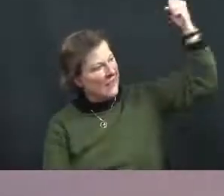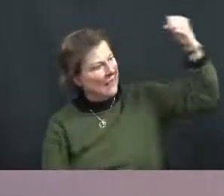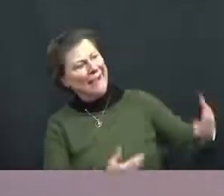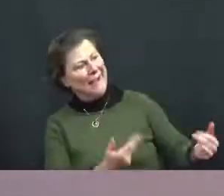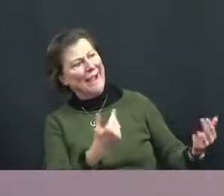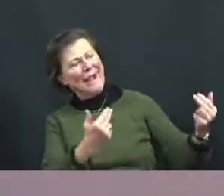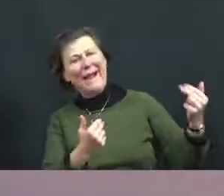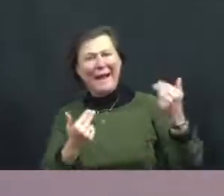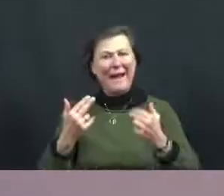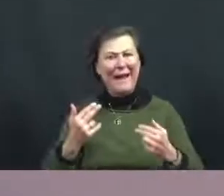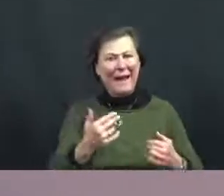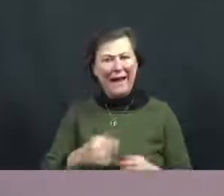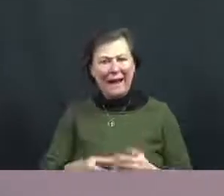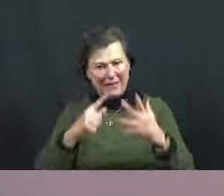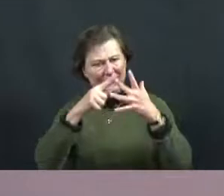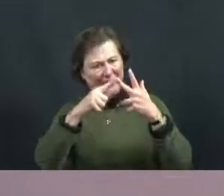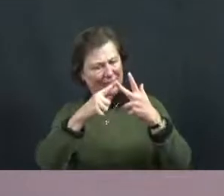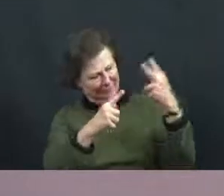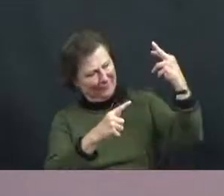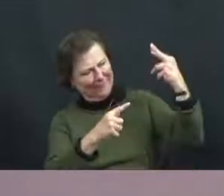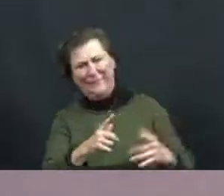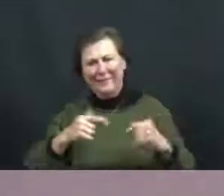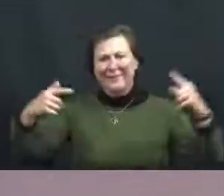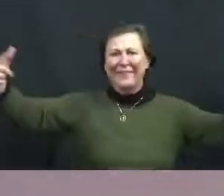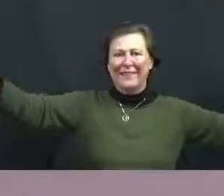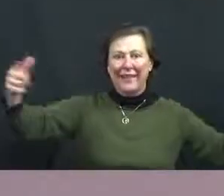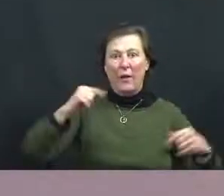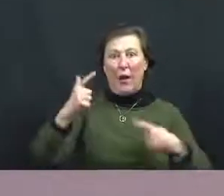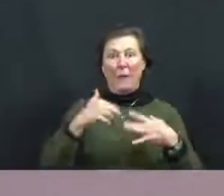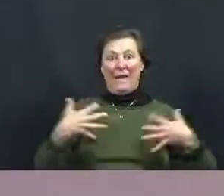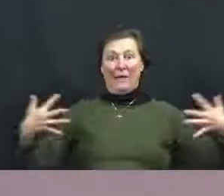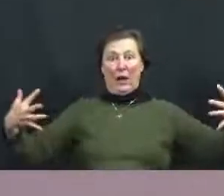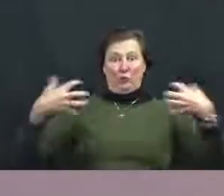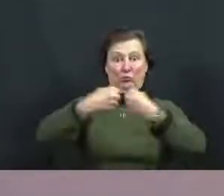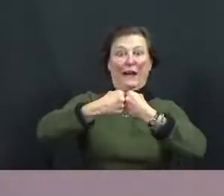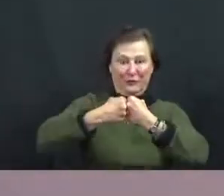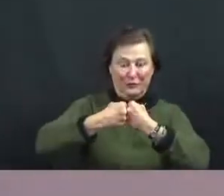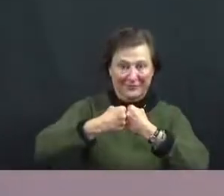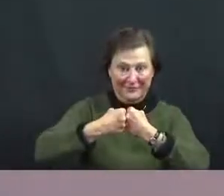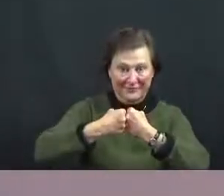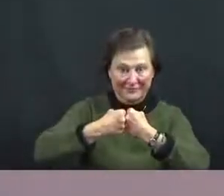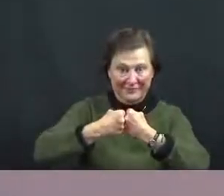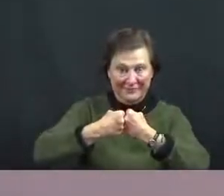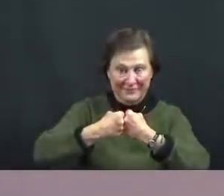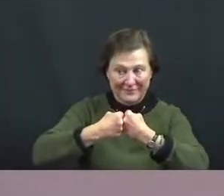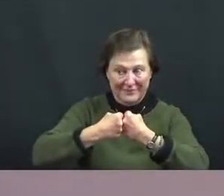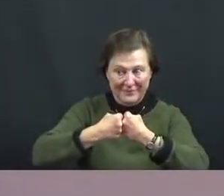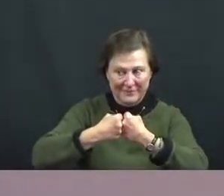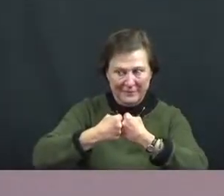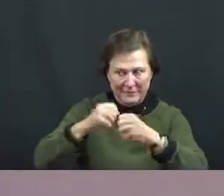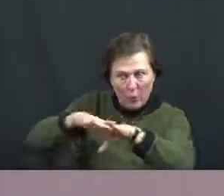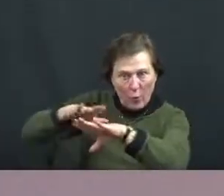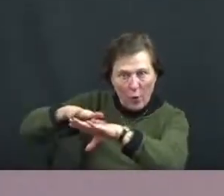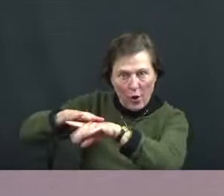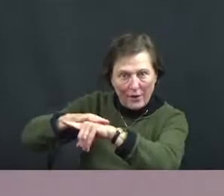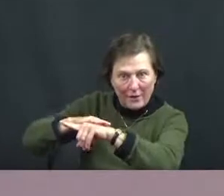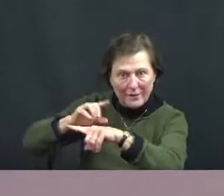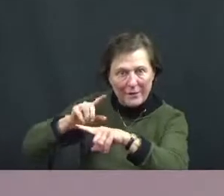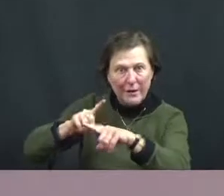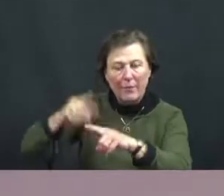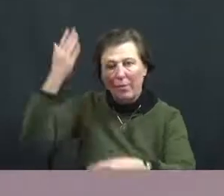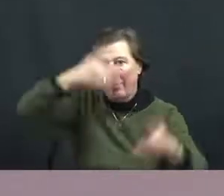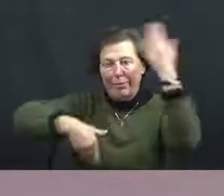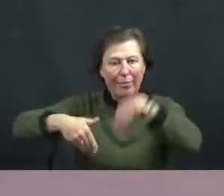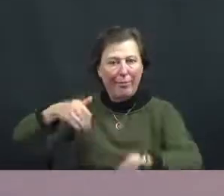laughing and giving them the finger. And all of a sudden they almost have a head-on collision. They were being warned, but they were too